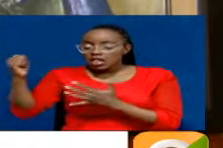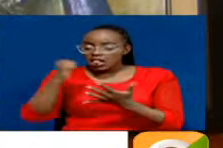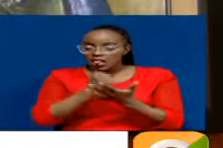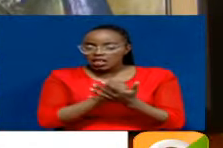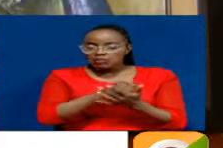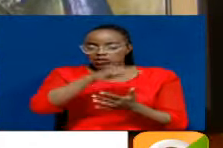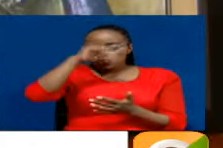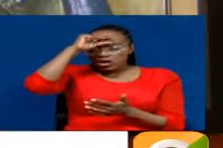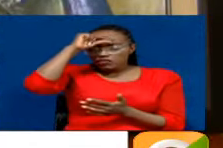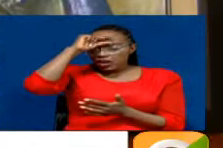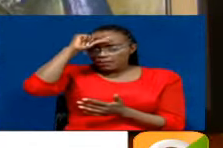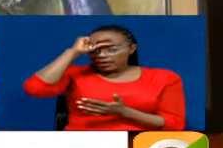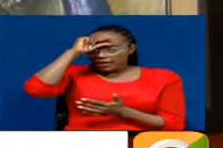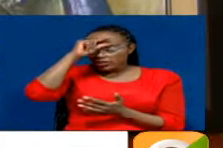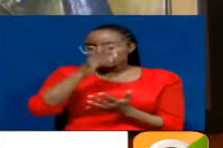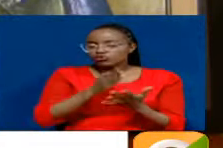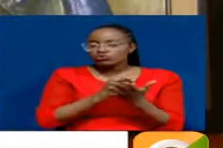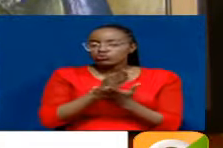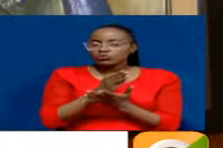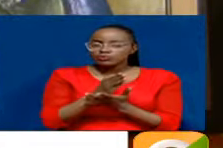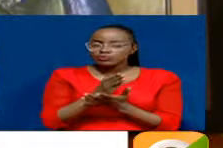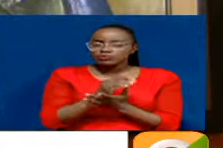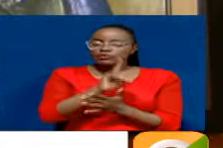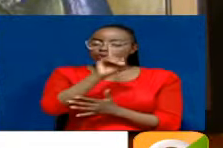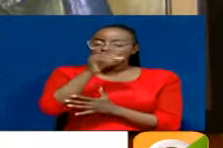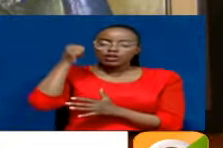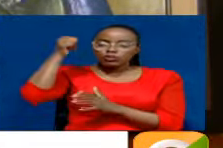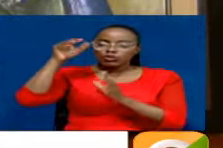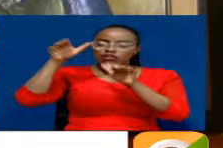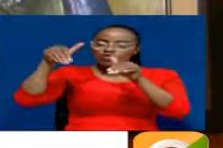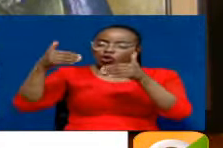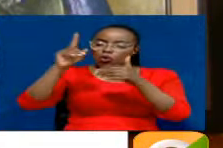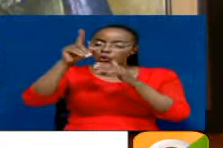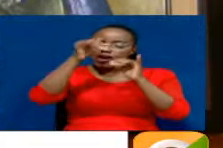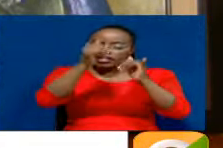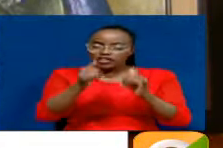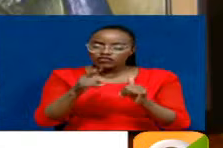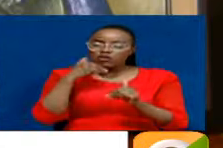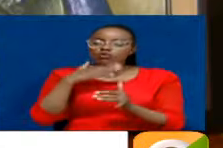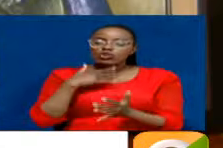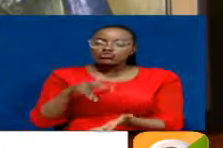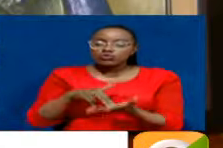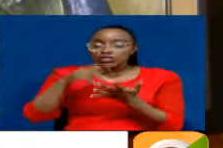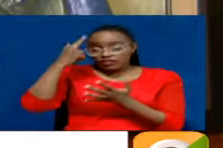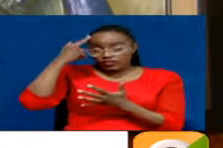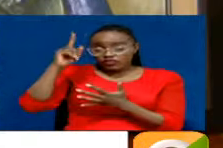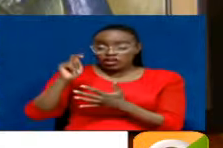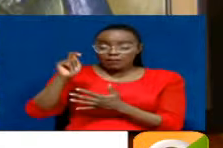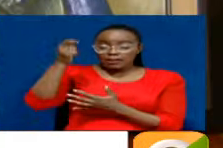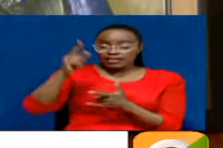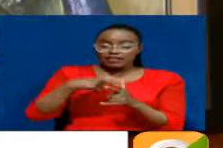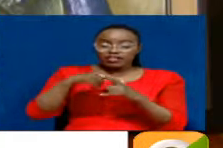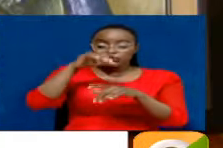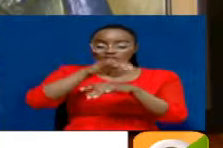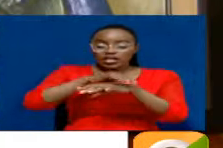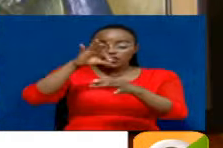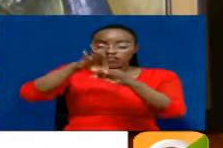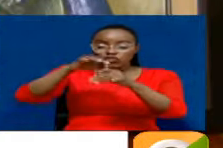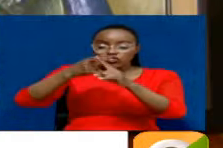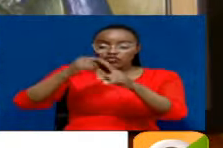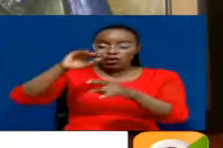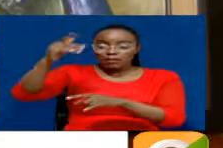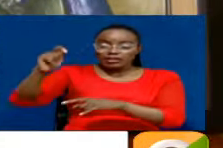government by one party or one individual running for president is just to get the vote from Mount